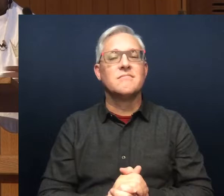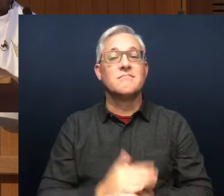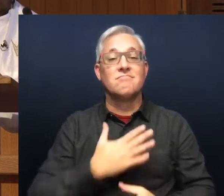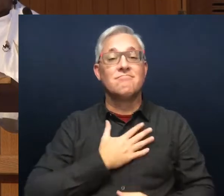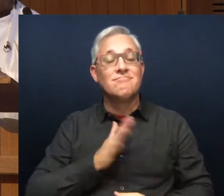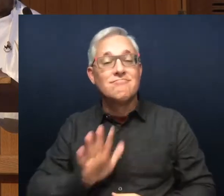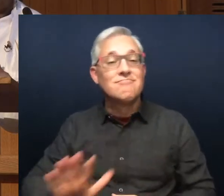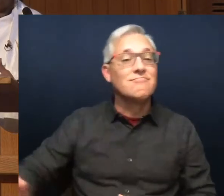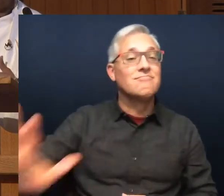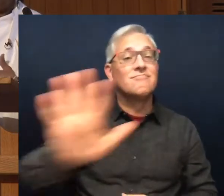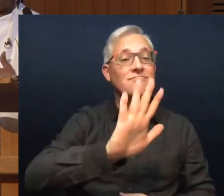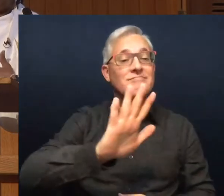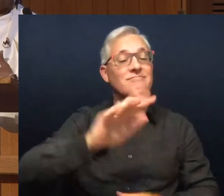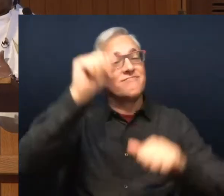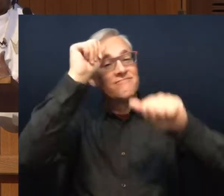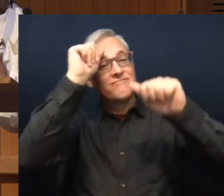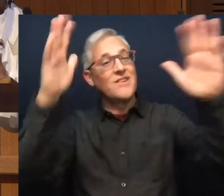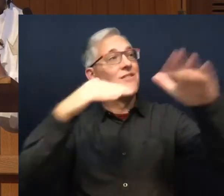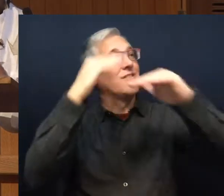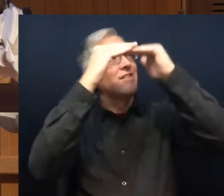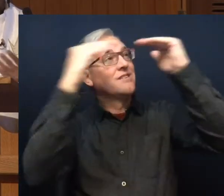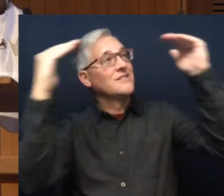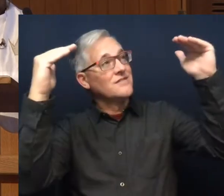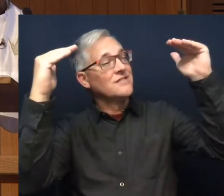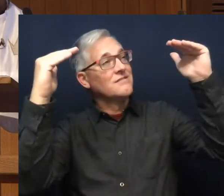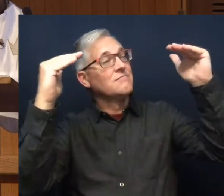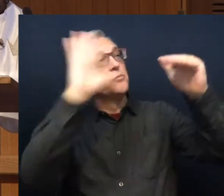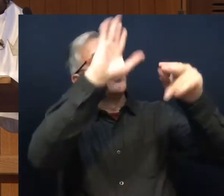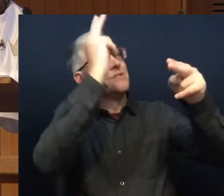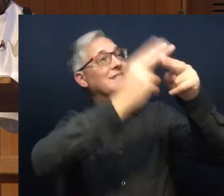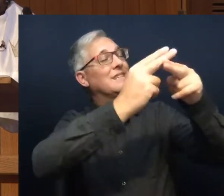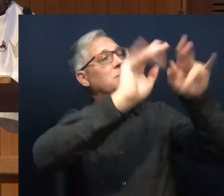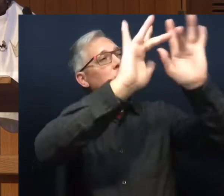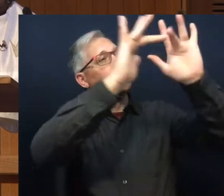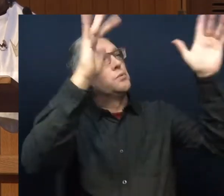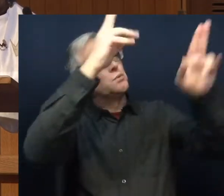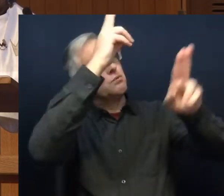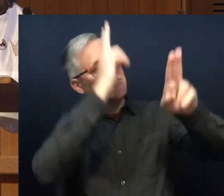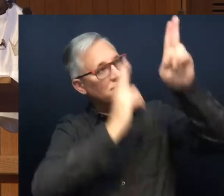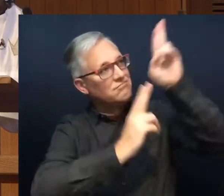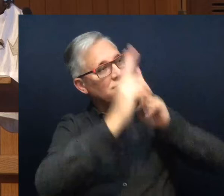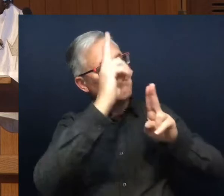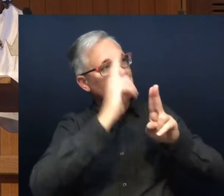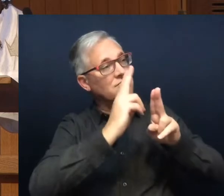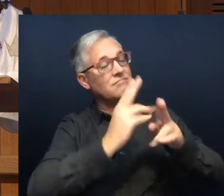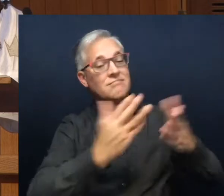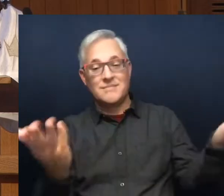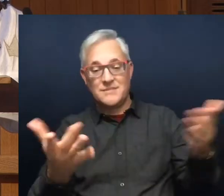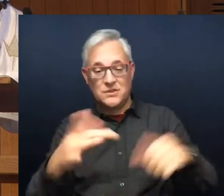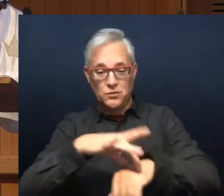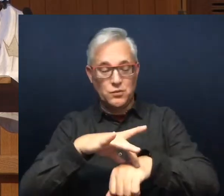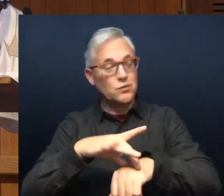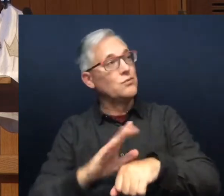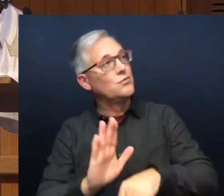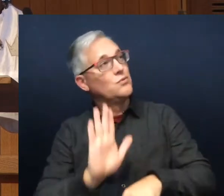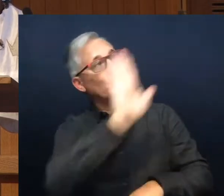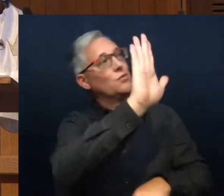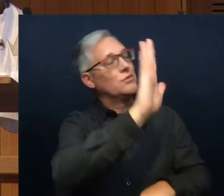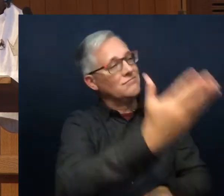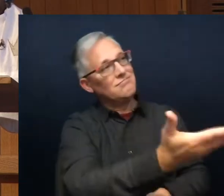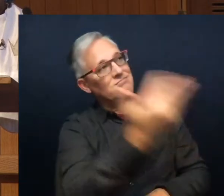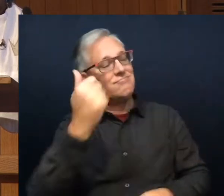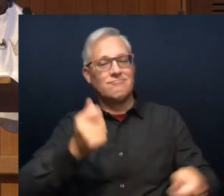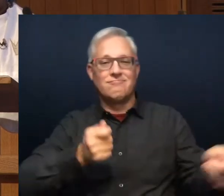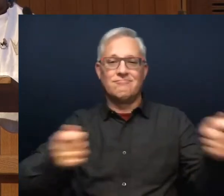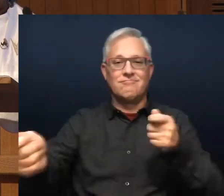heaven, hallowed be your name. Your kingdom come, your will be done, on earth as